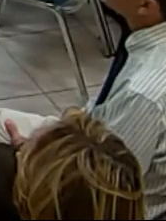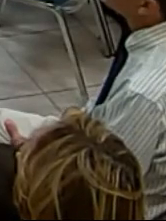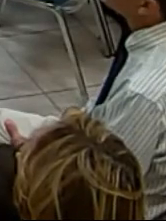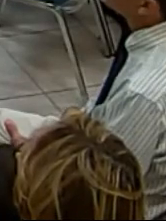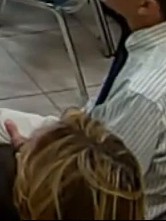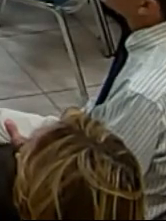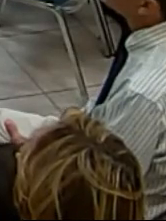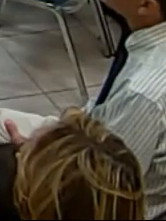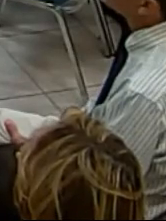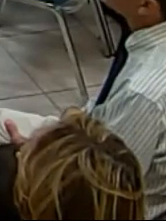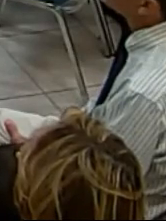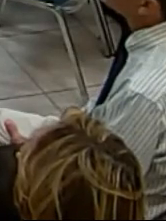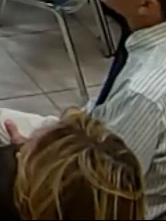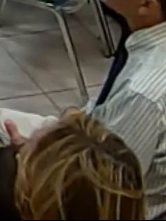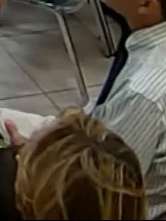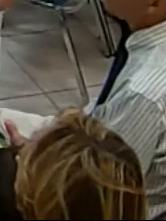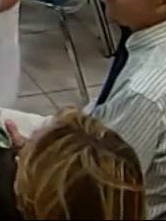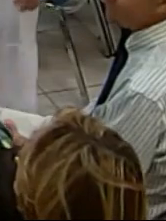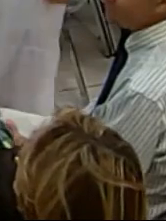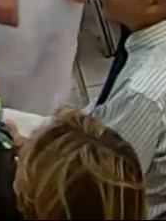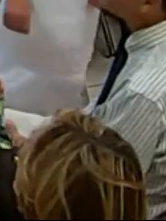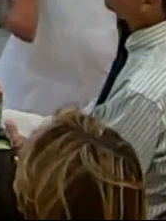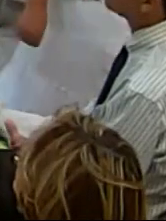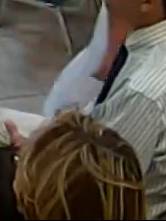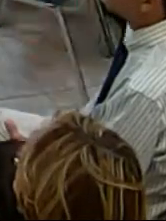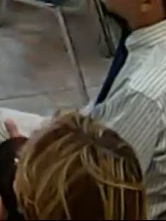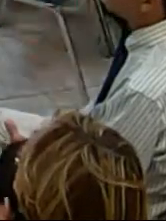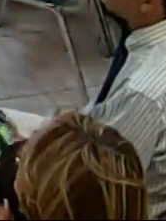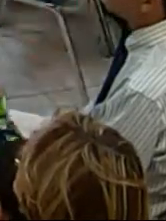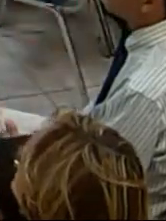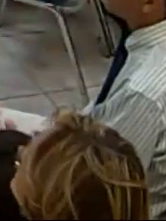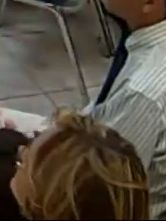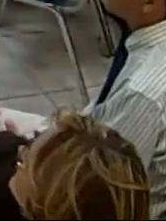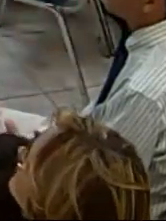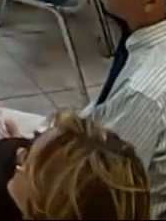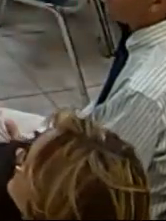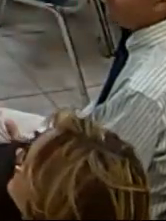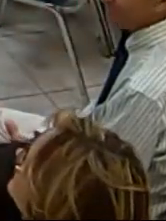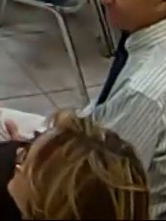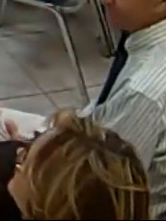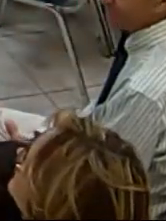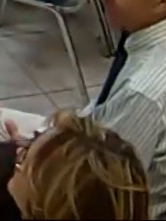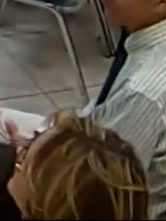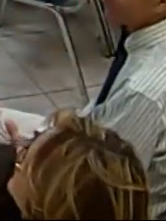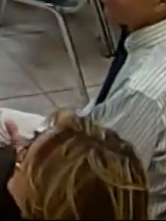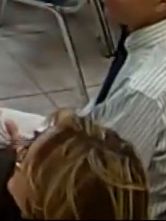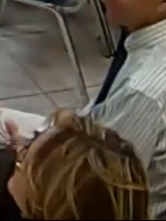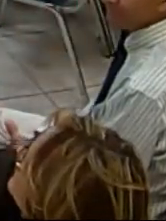Lord's capacity. Amen. Amen.